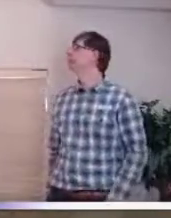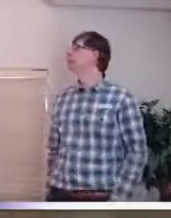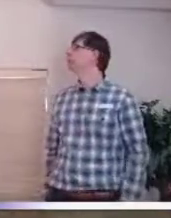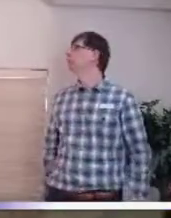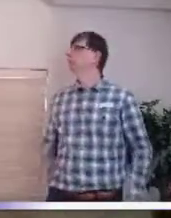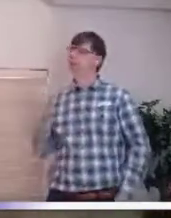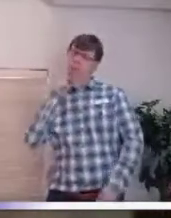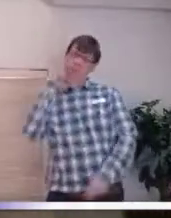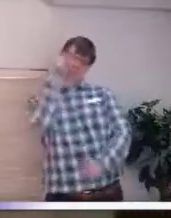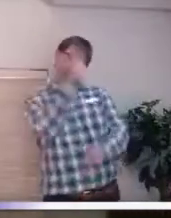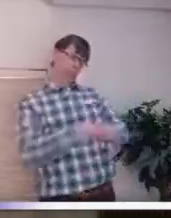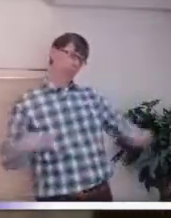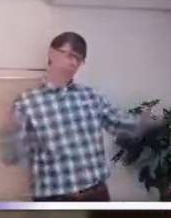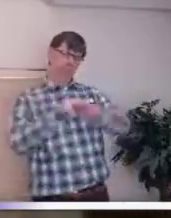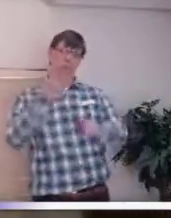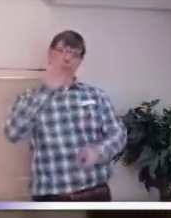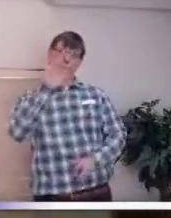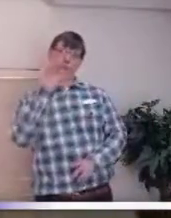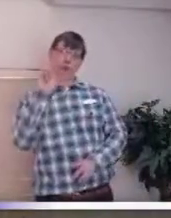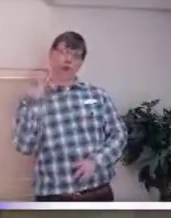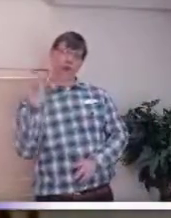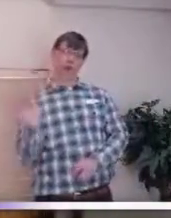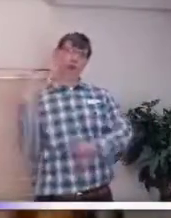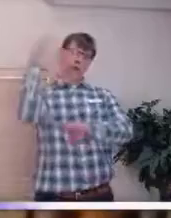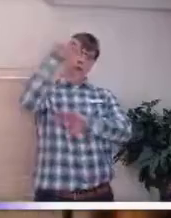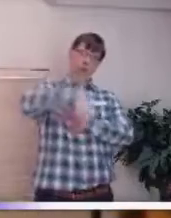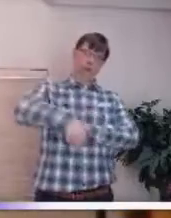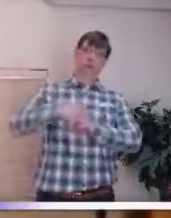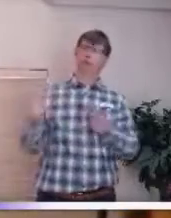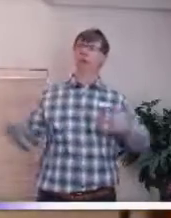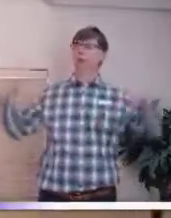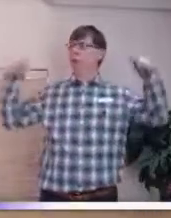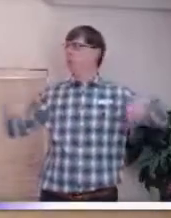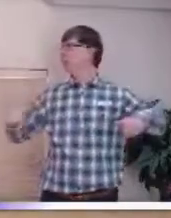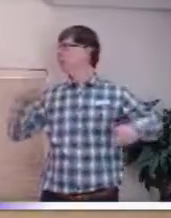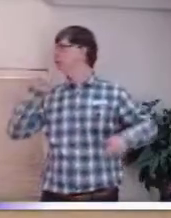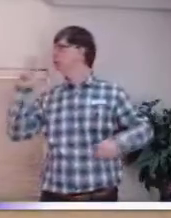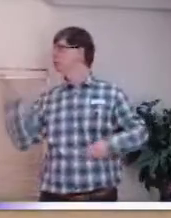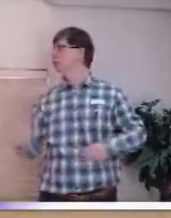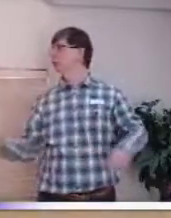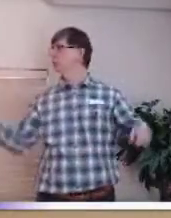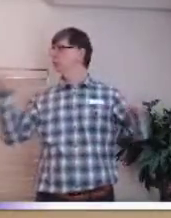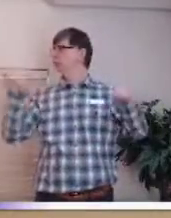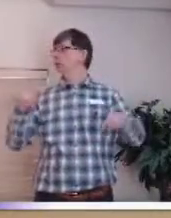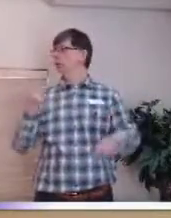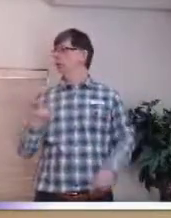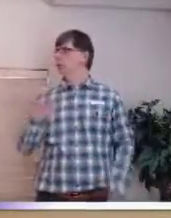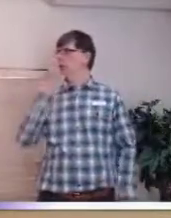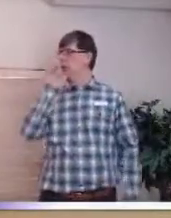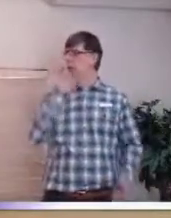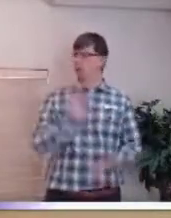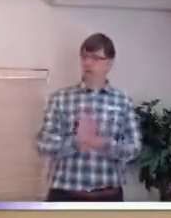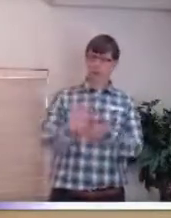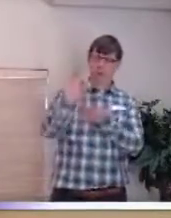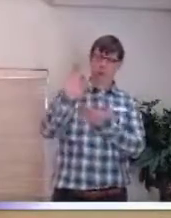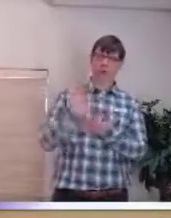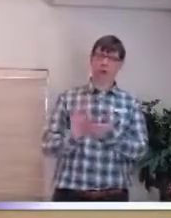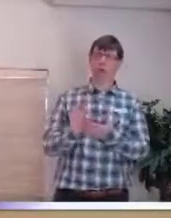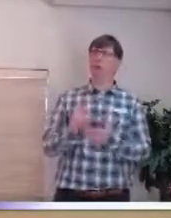My brother Richard over here, Buddhist, devout Buddhist, compassion.